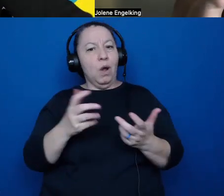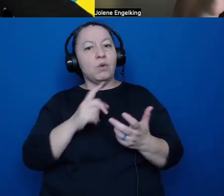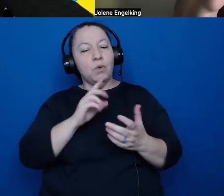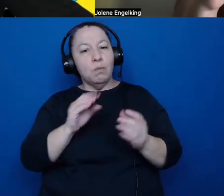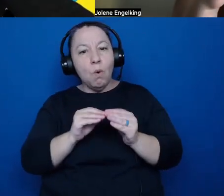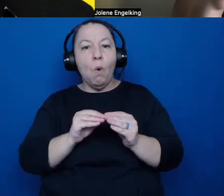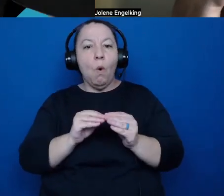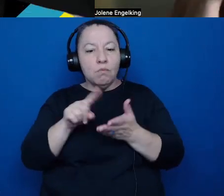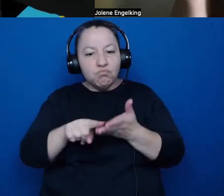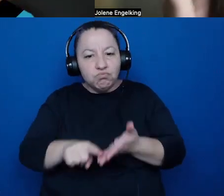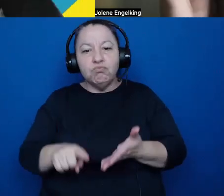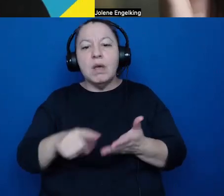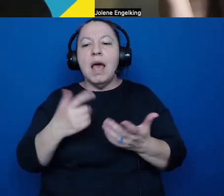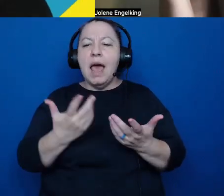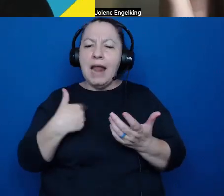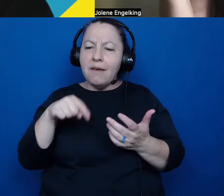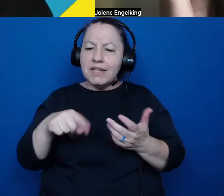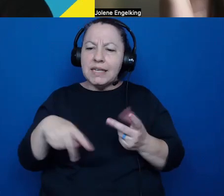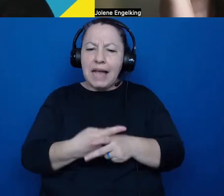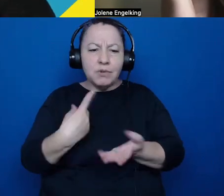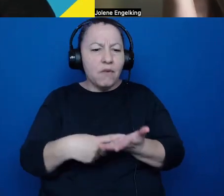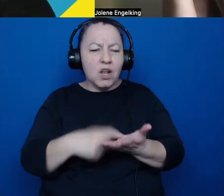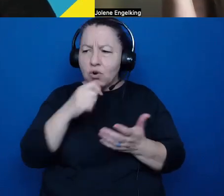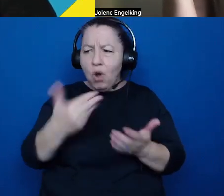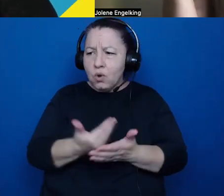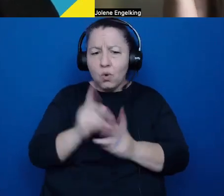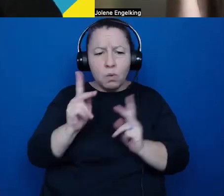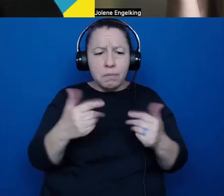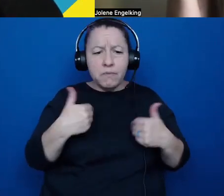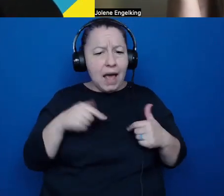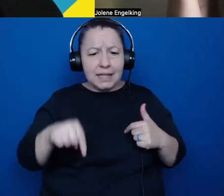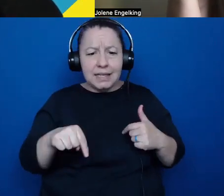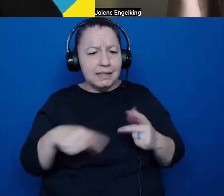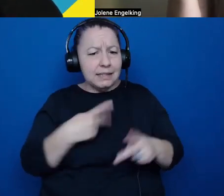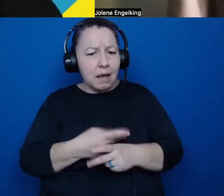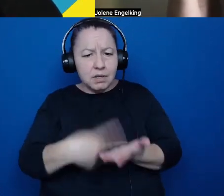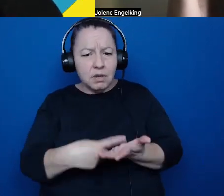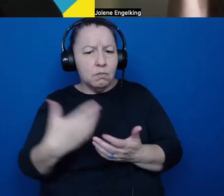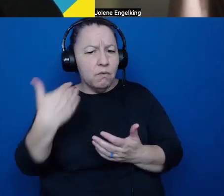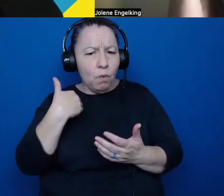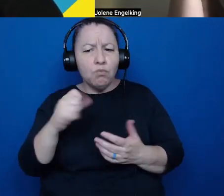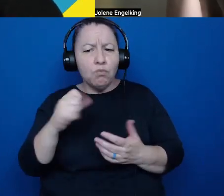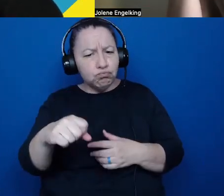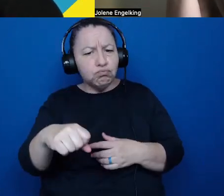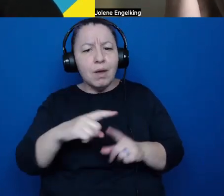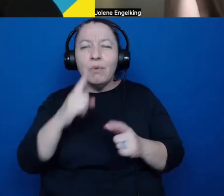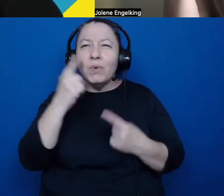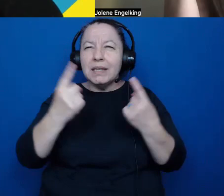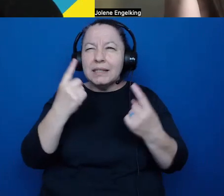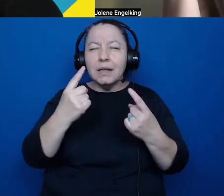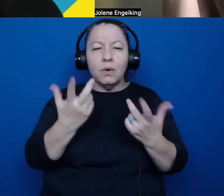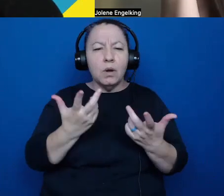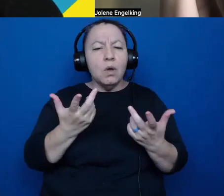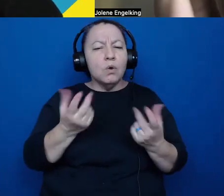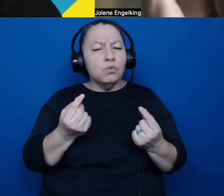and have some of these conversations, which aren't new. People have had them before, but really thinking about what can we do,